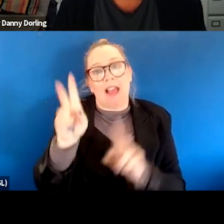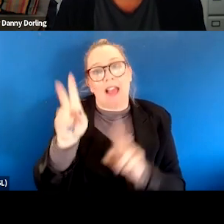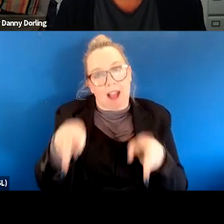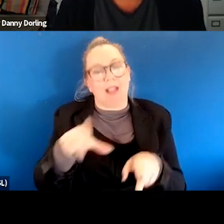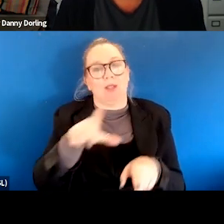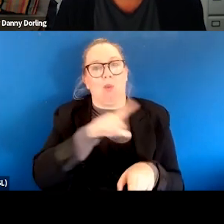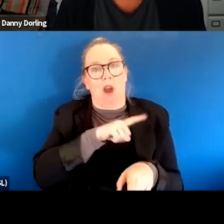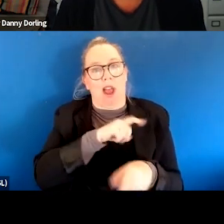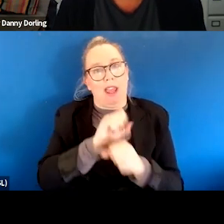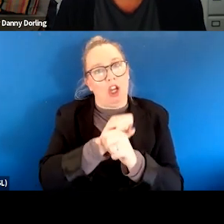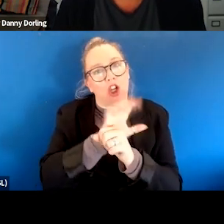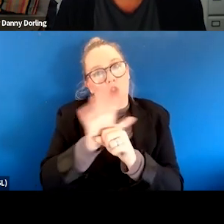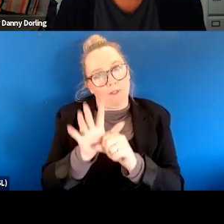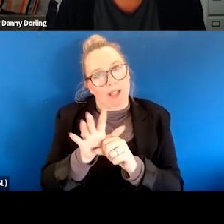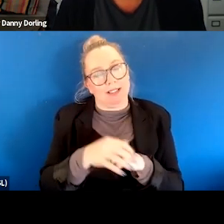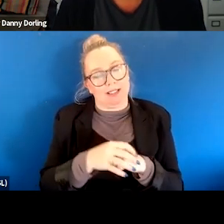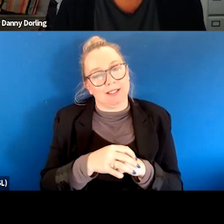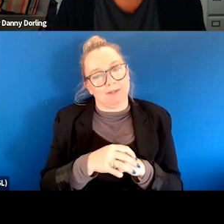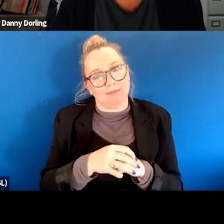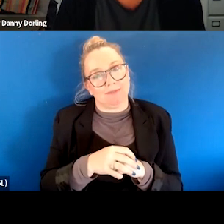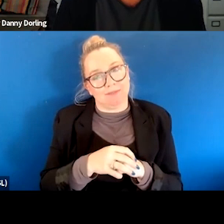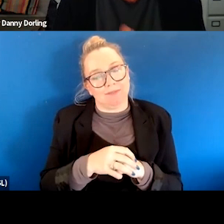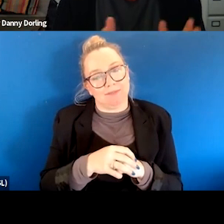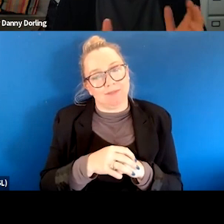will do it in the rest of this year.